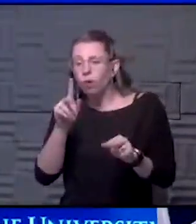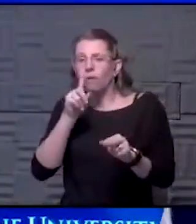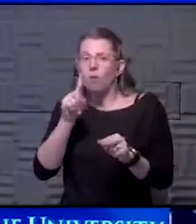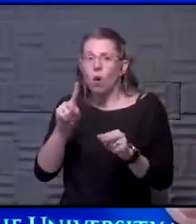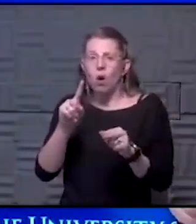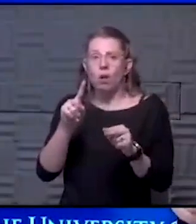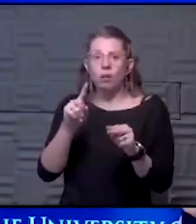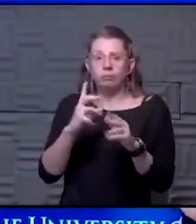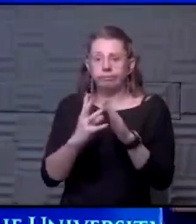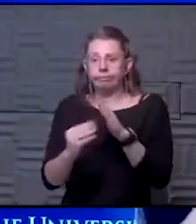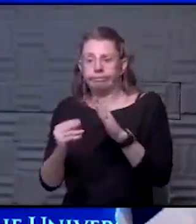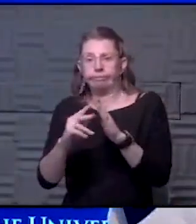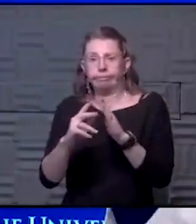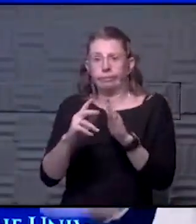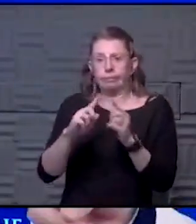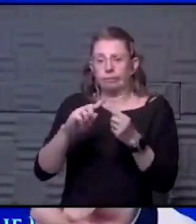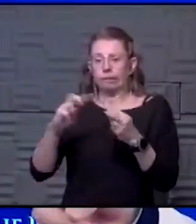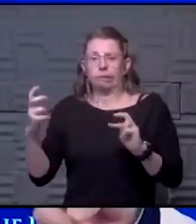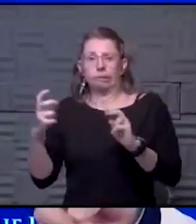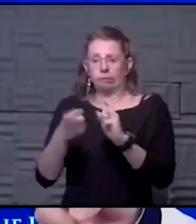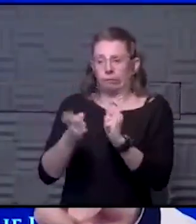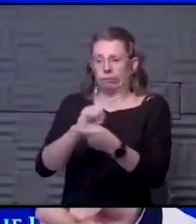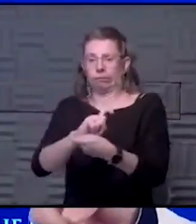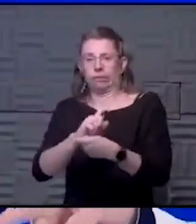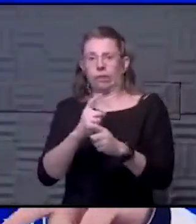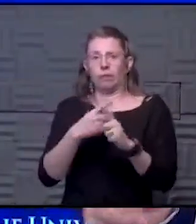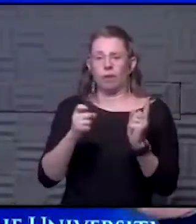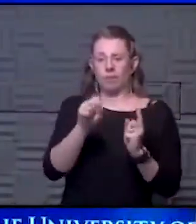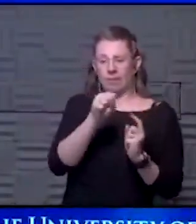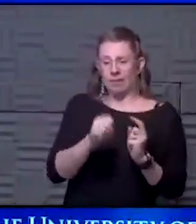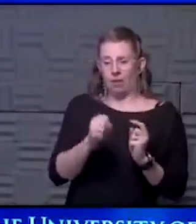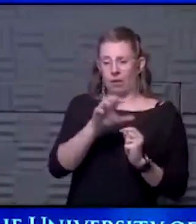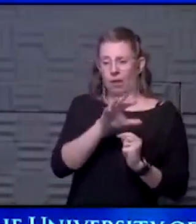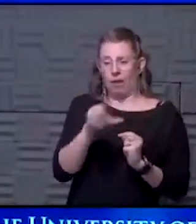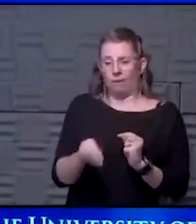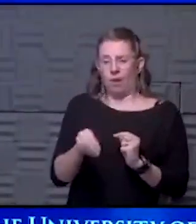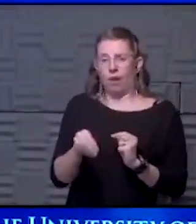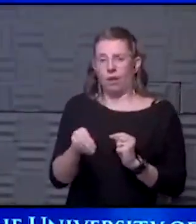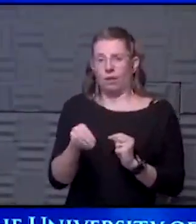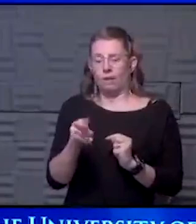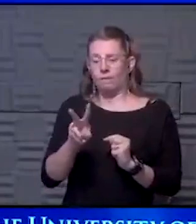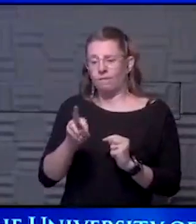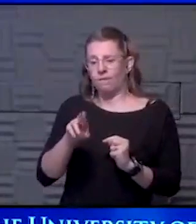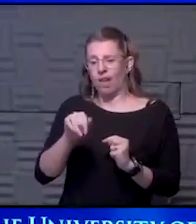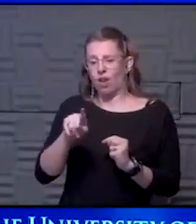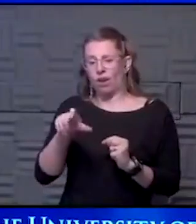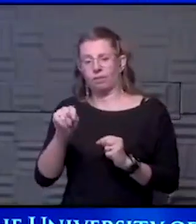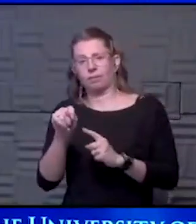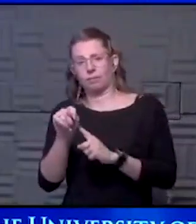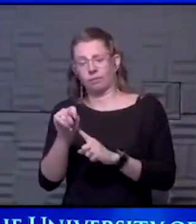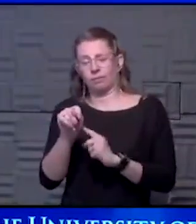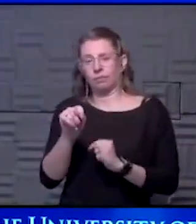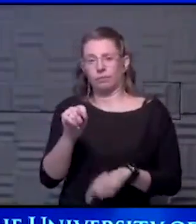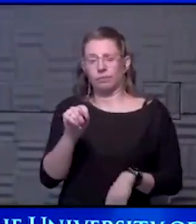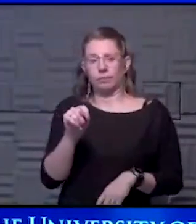sure the vaccine works against the variant. Some concerns coming out of the South African vaccine, a variant, not so much about